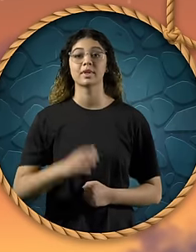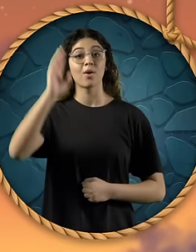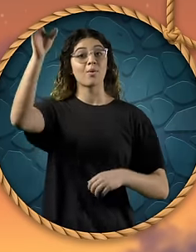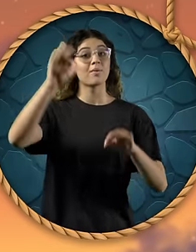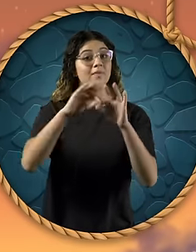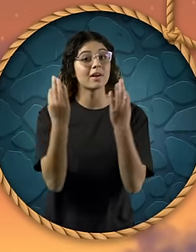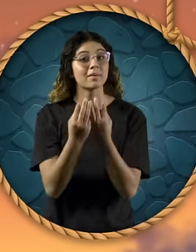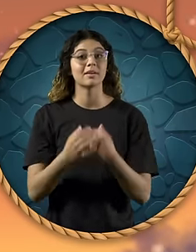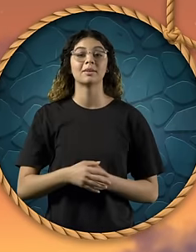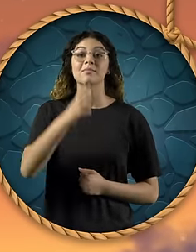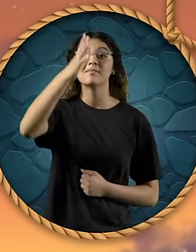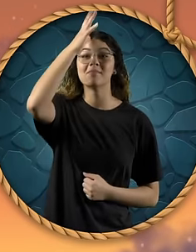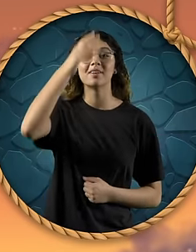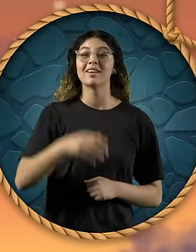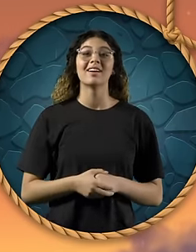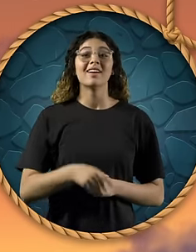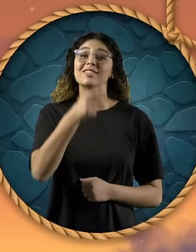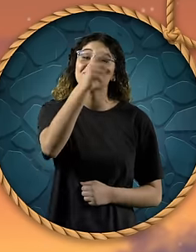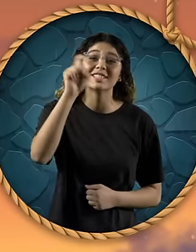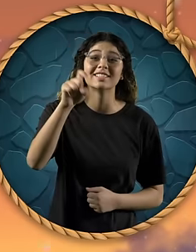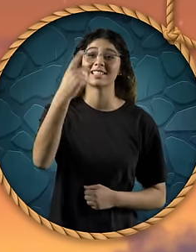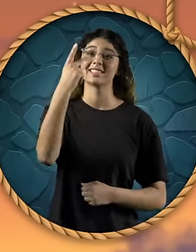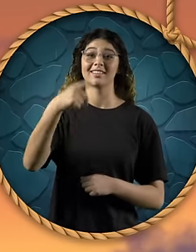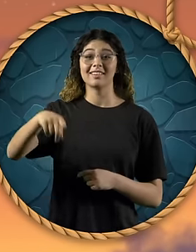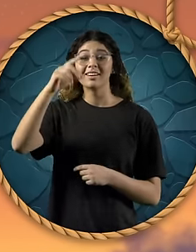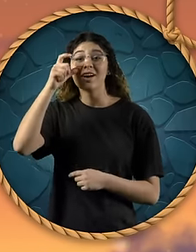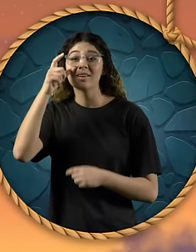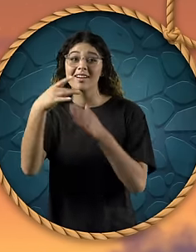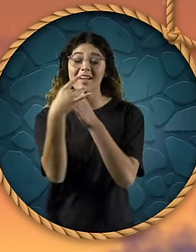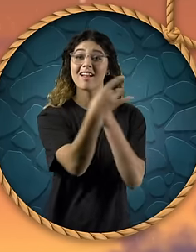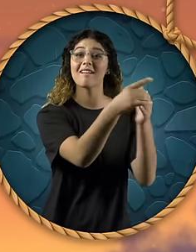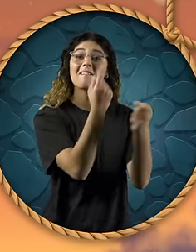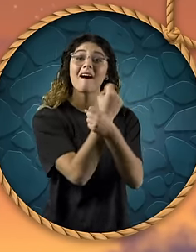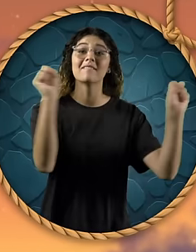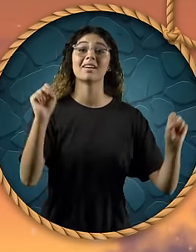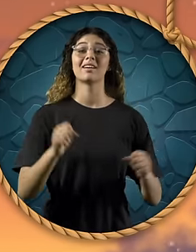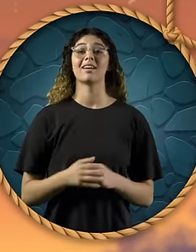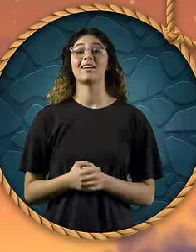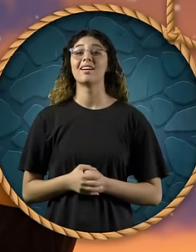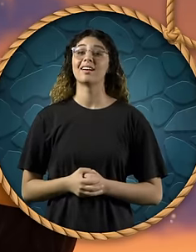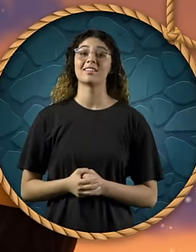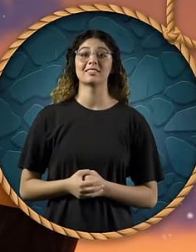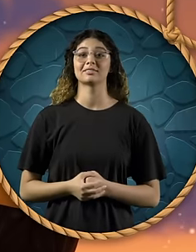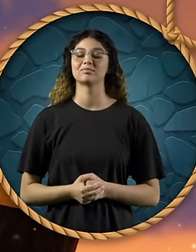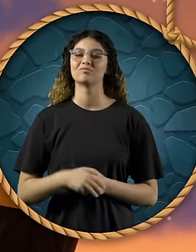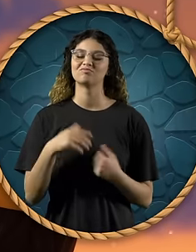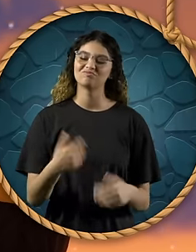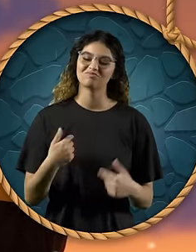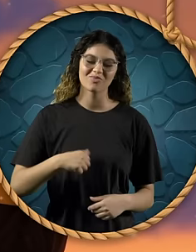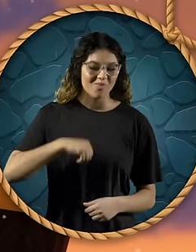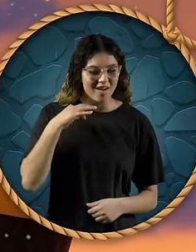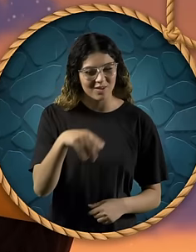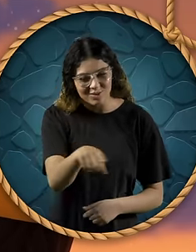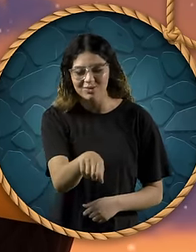Howdy, family. Ma! Pa! You should have seen the way Luna led the herd back to safety. Oh, we